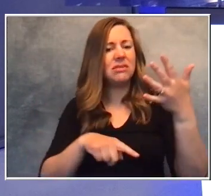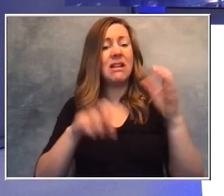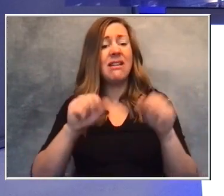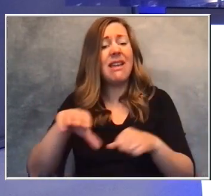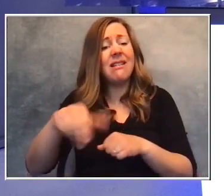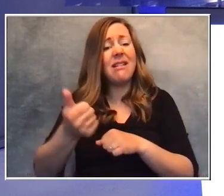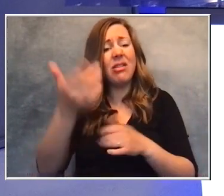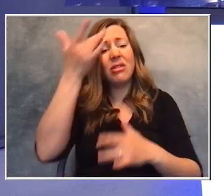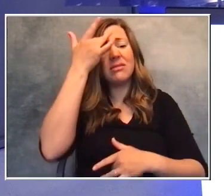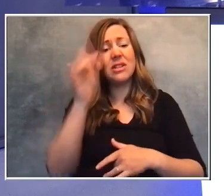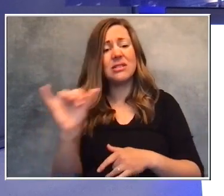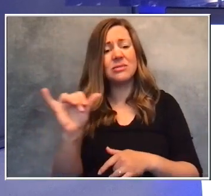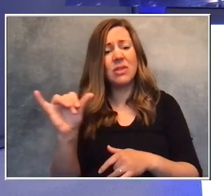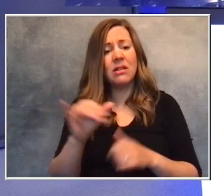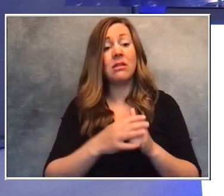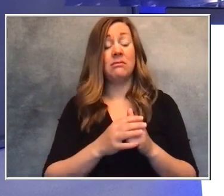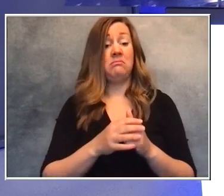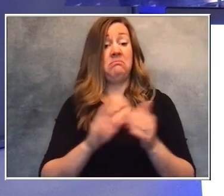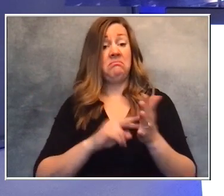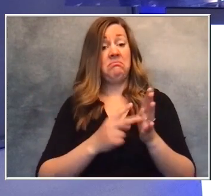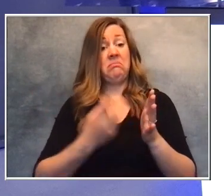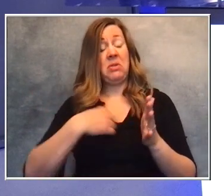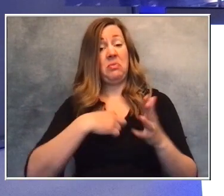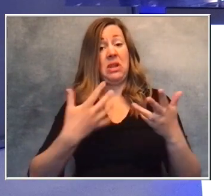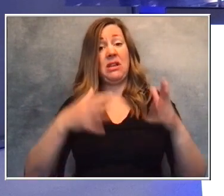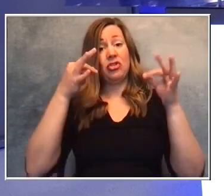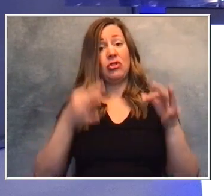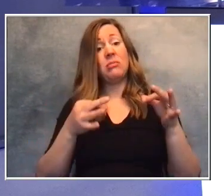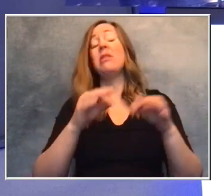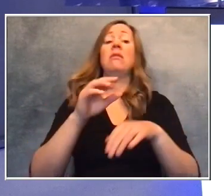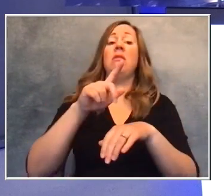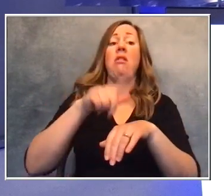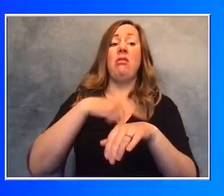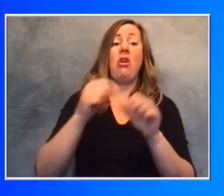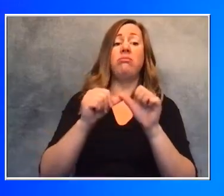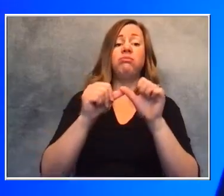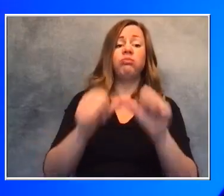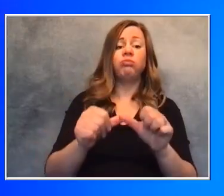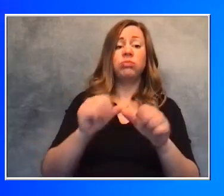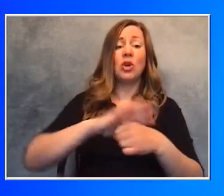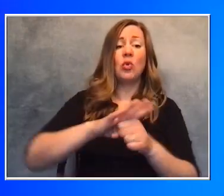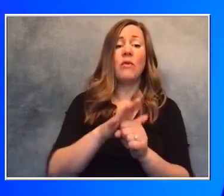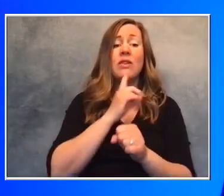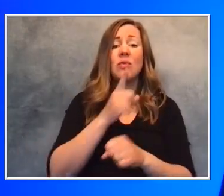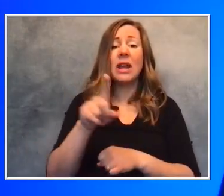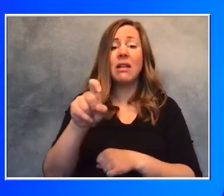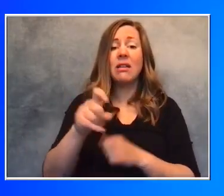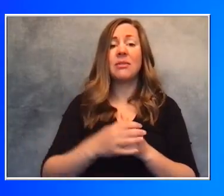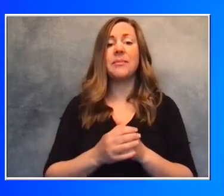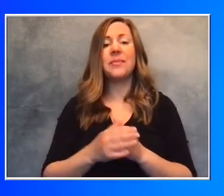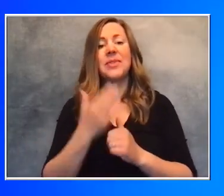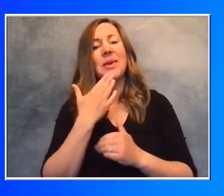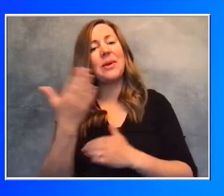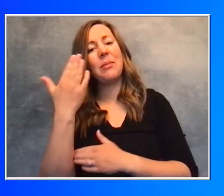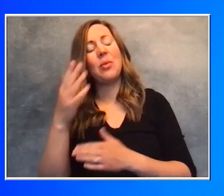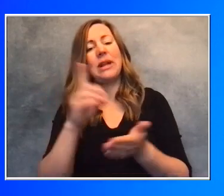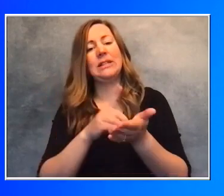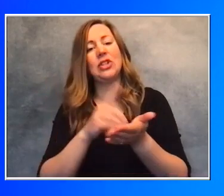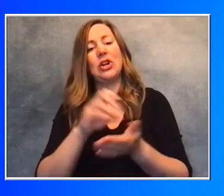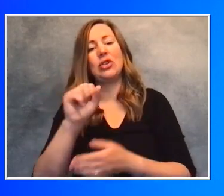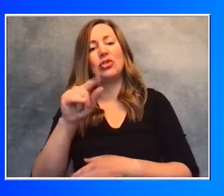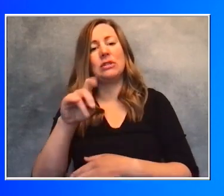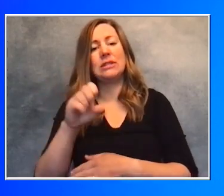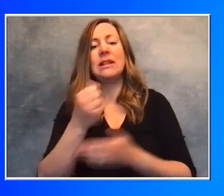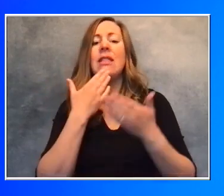So, have we determined, is long COVID real? Well, good morning, Dr. Stites. Thank you so much for that